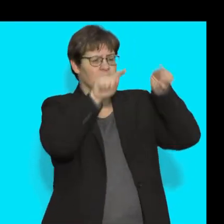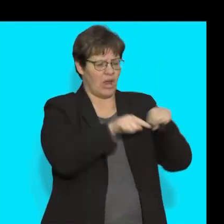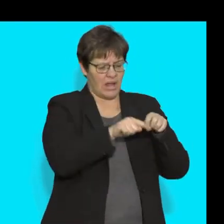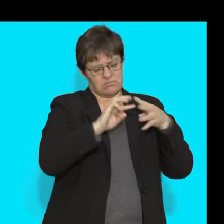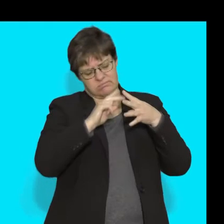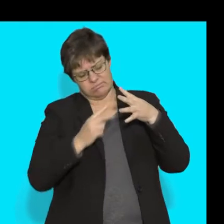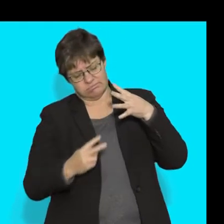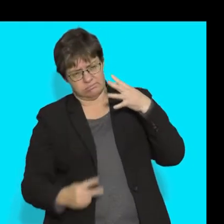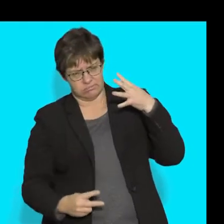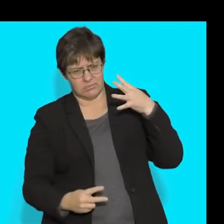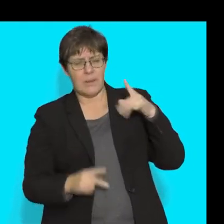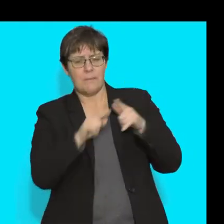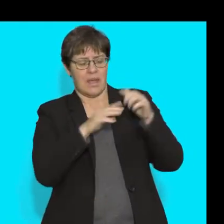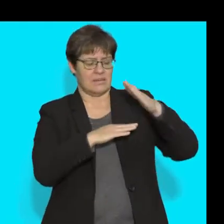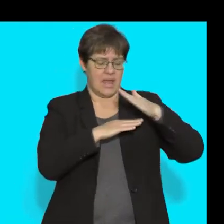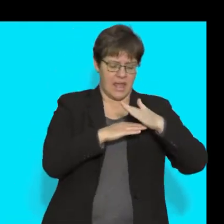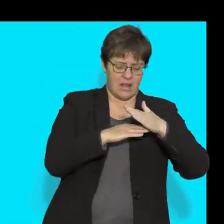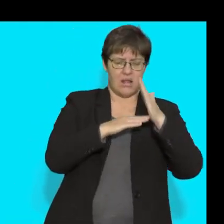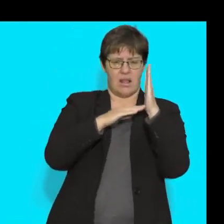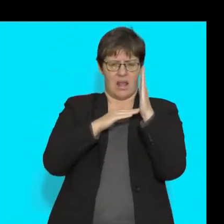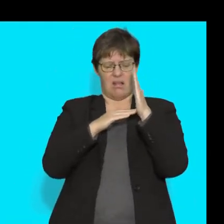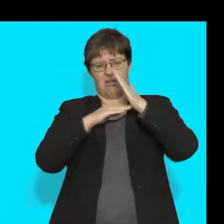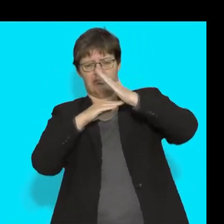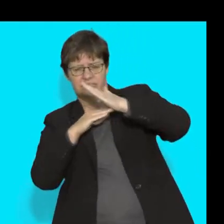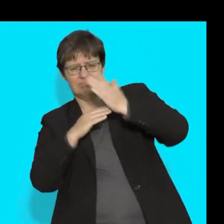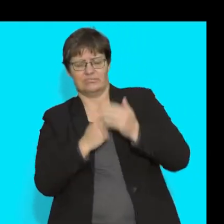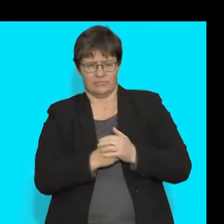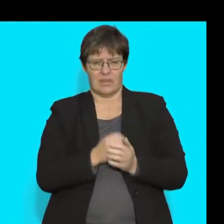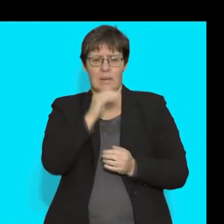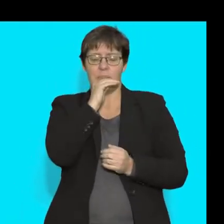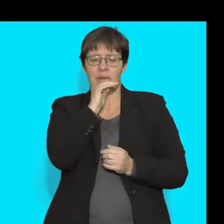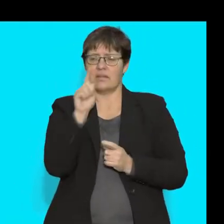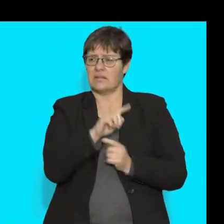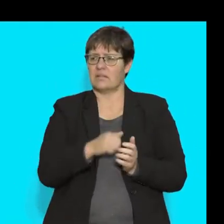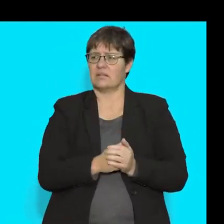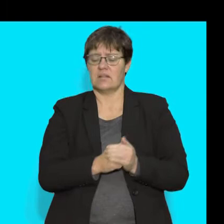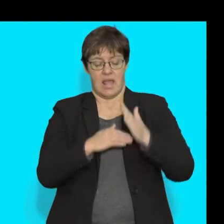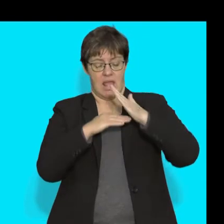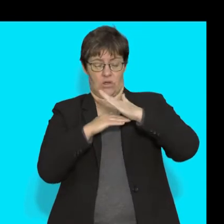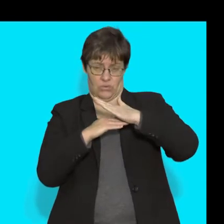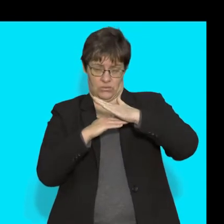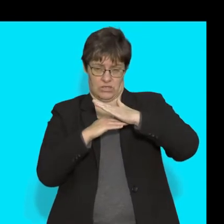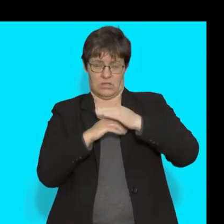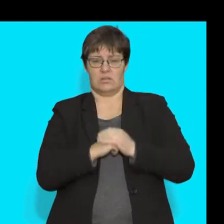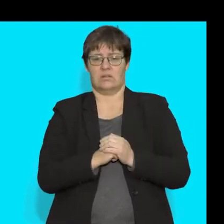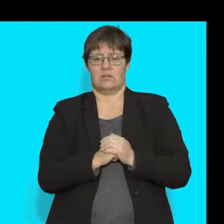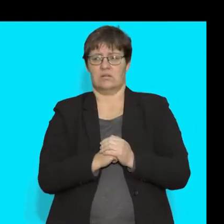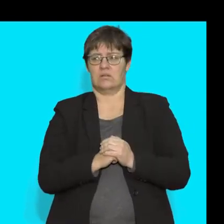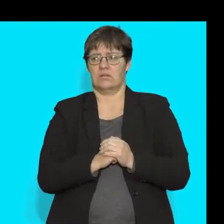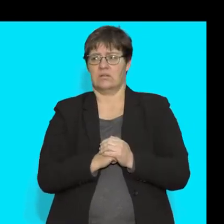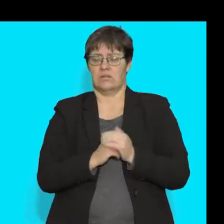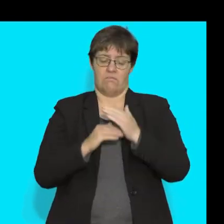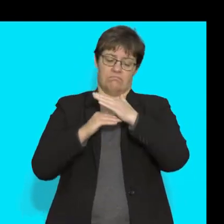on their angles, right? Meaning your acute angled triangle, your obtuse